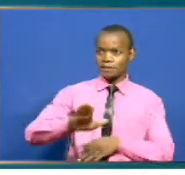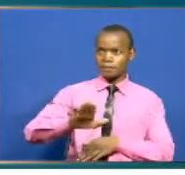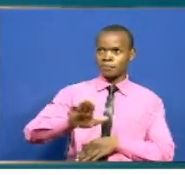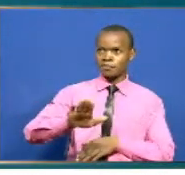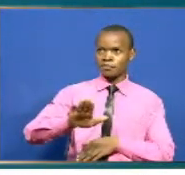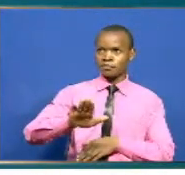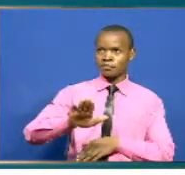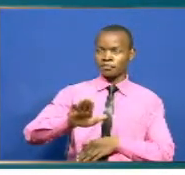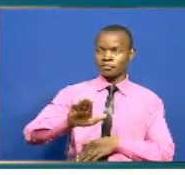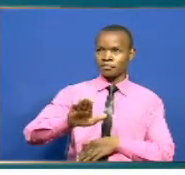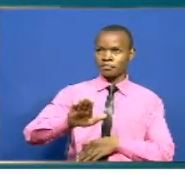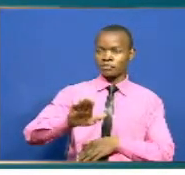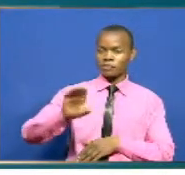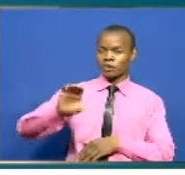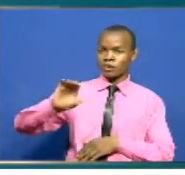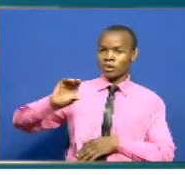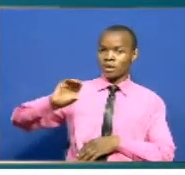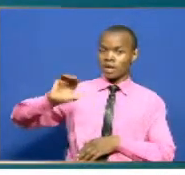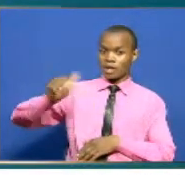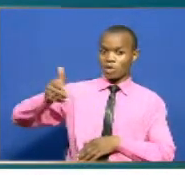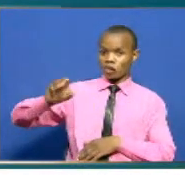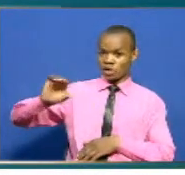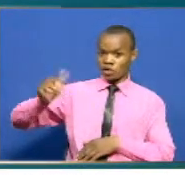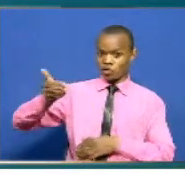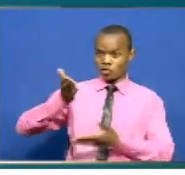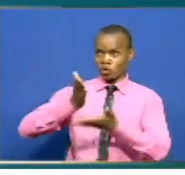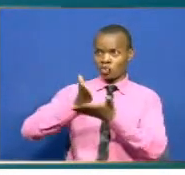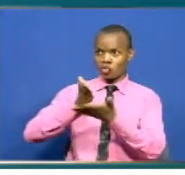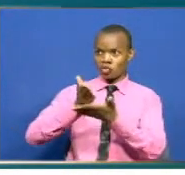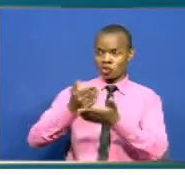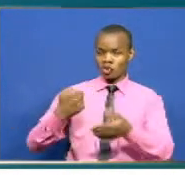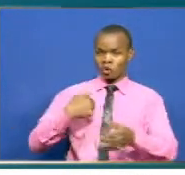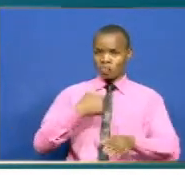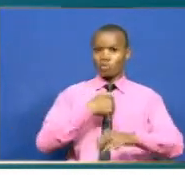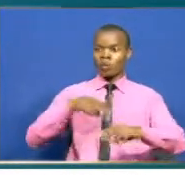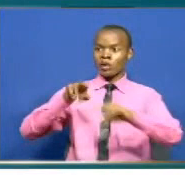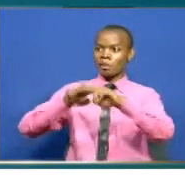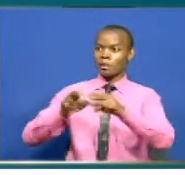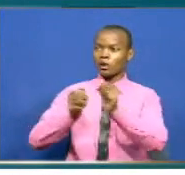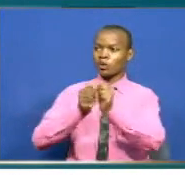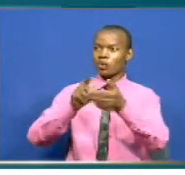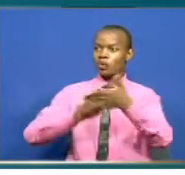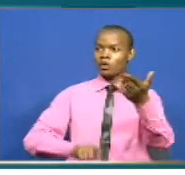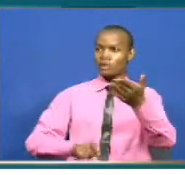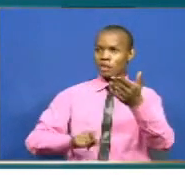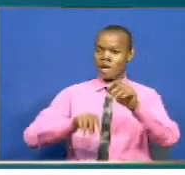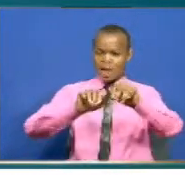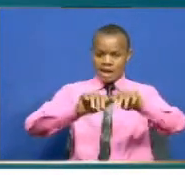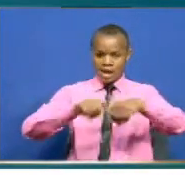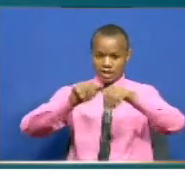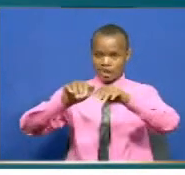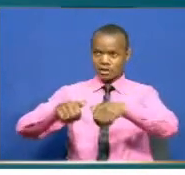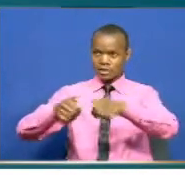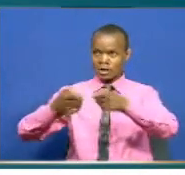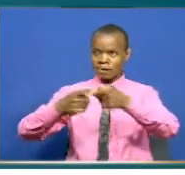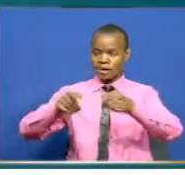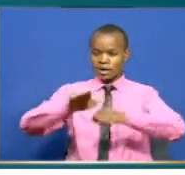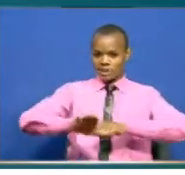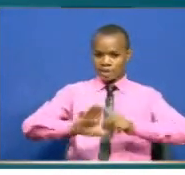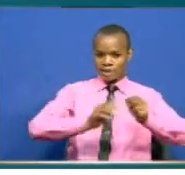provinces are the breadbasket of this country in terms of agricultural products. But if you tell me somewhere in Homa